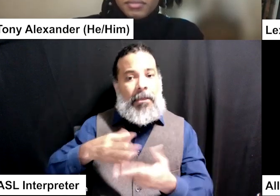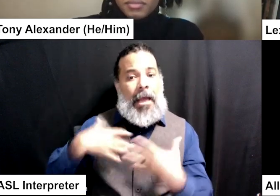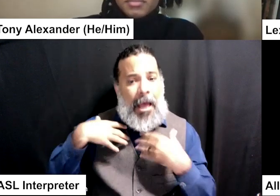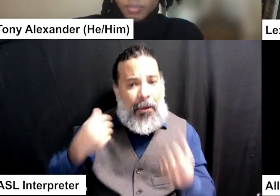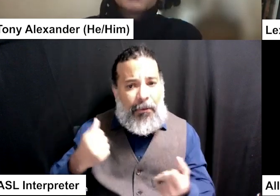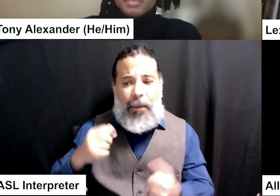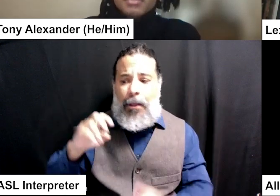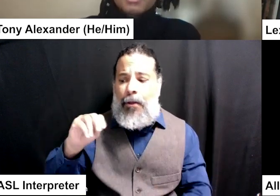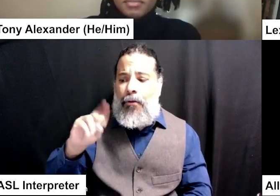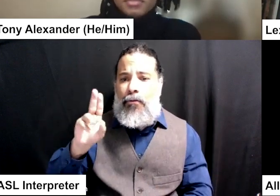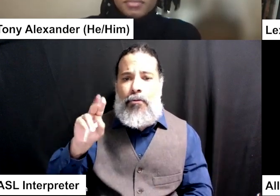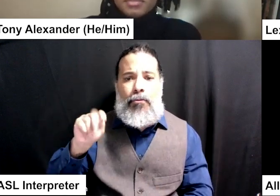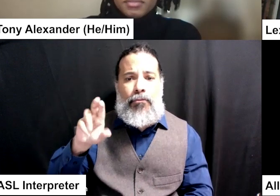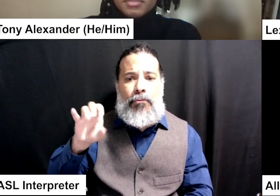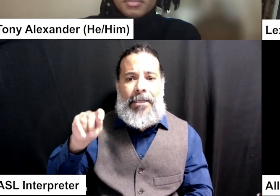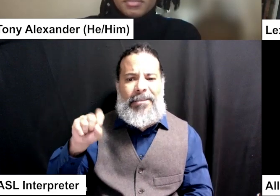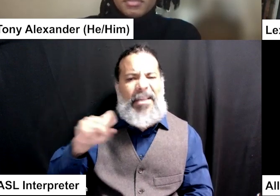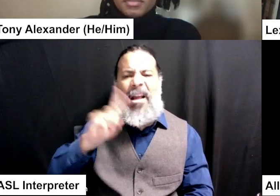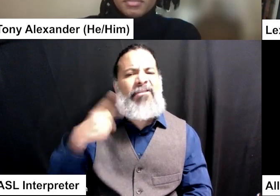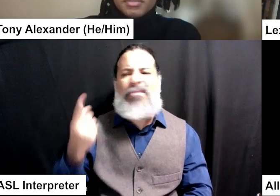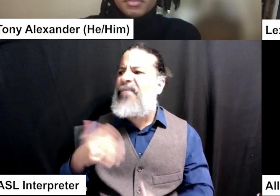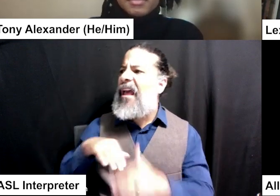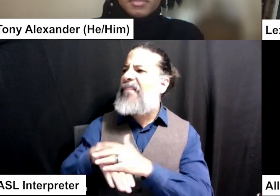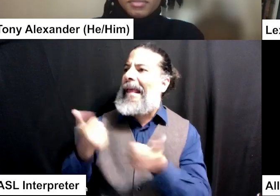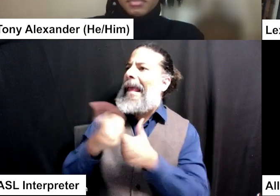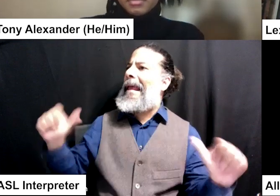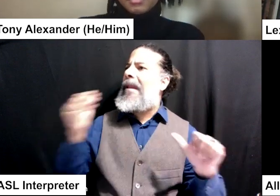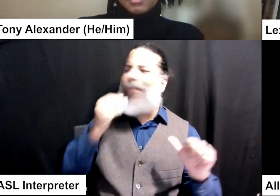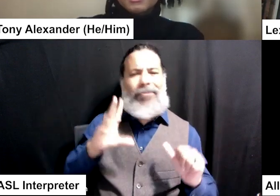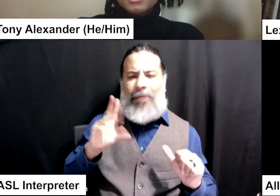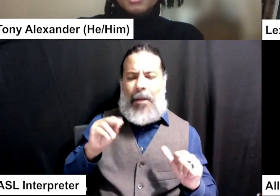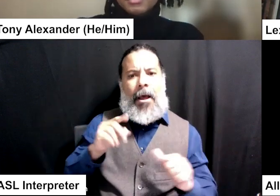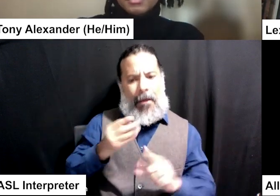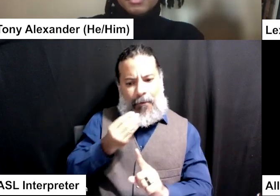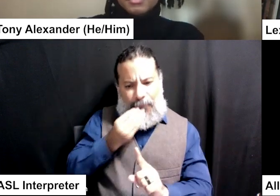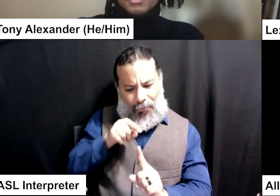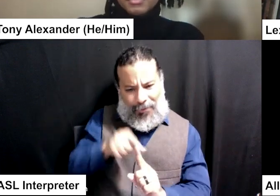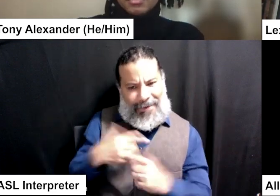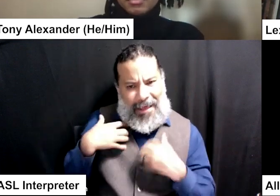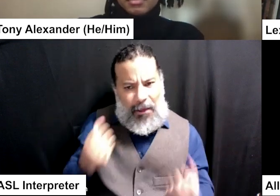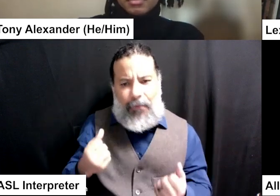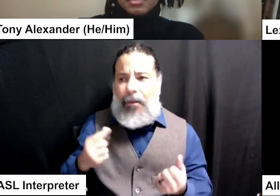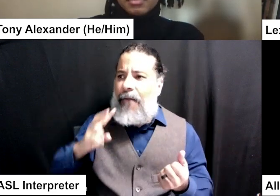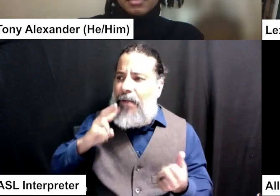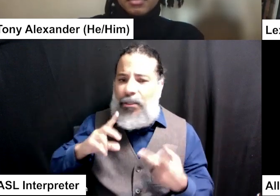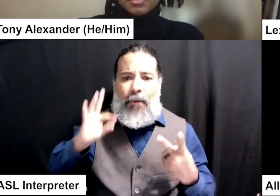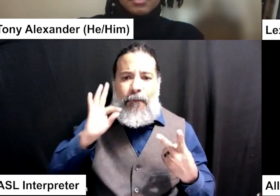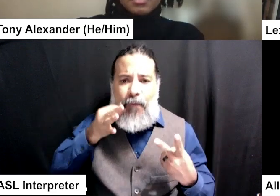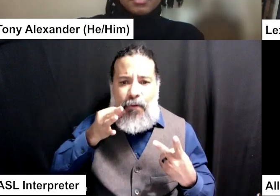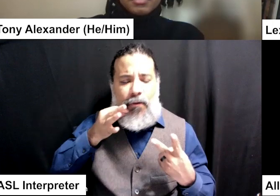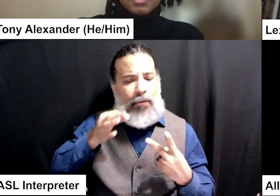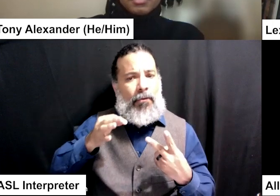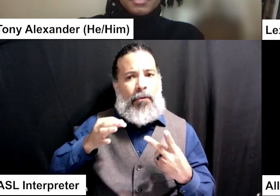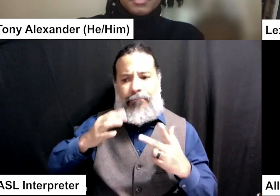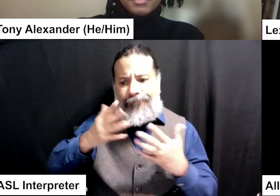not just access to just any food, but nutritious food. So vegetables, fruits, things that